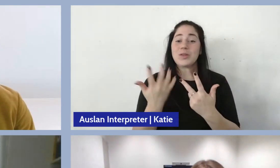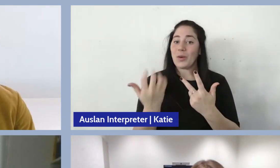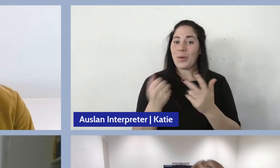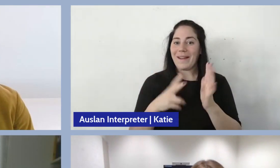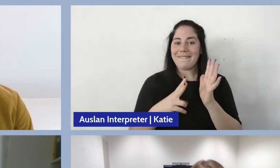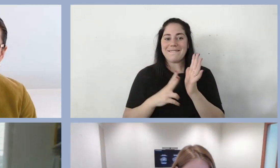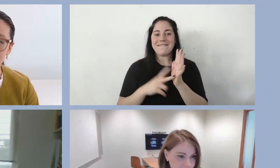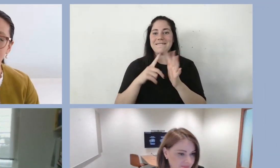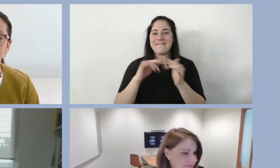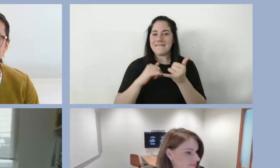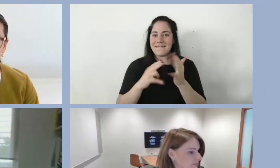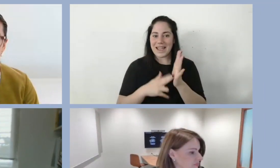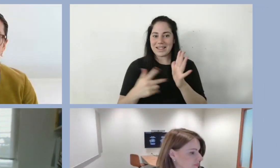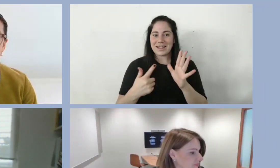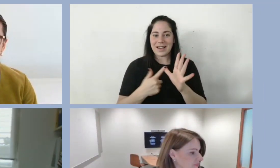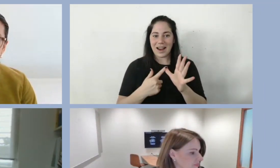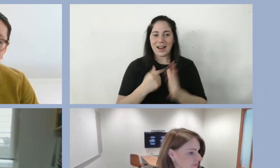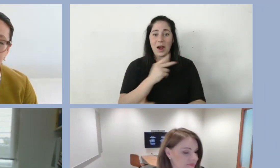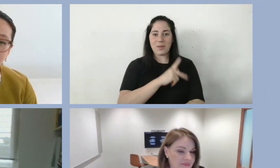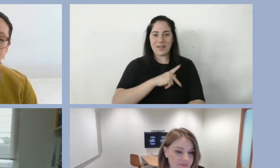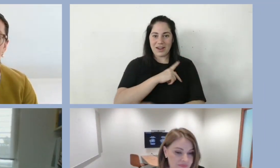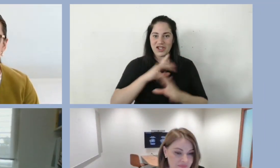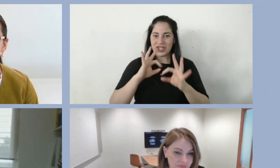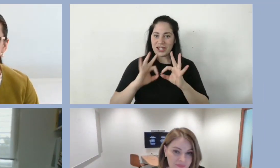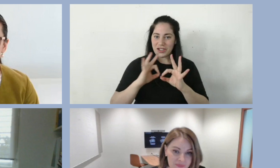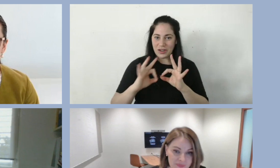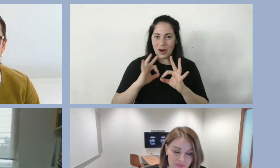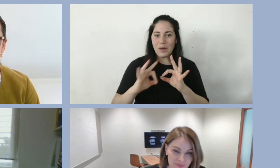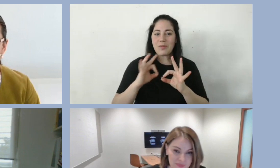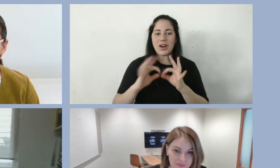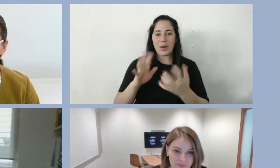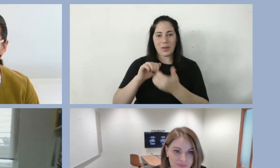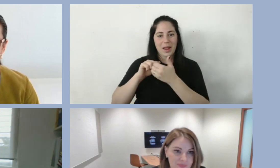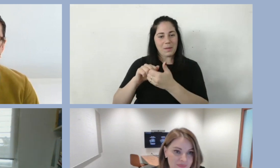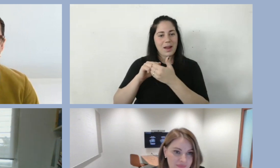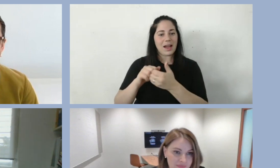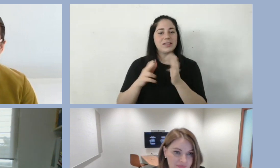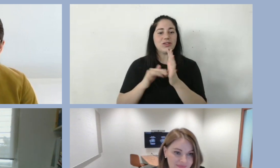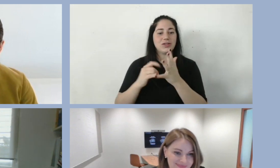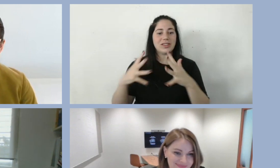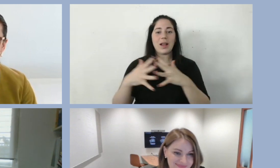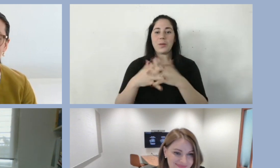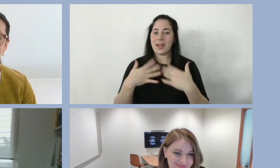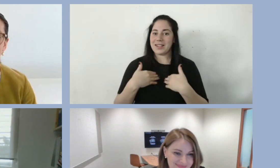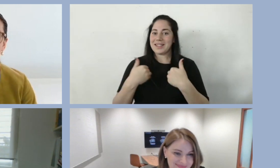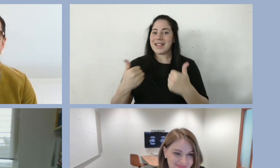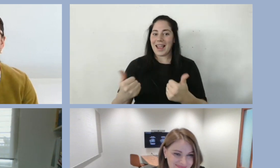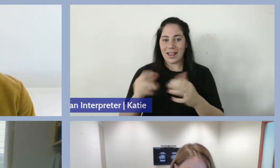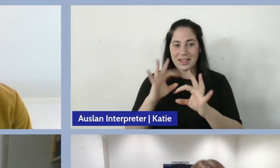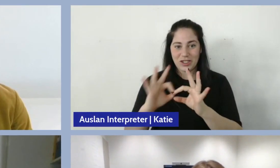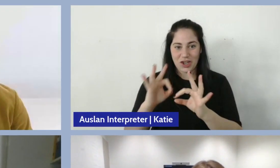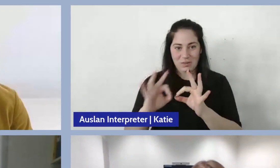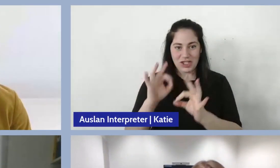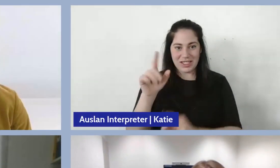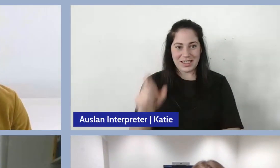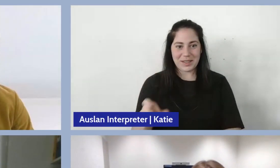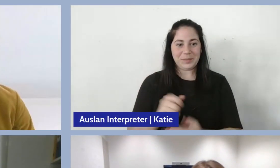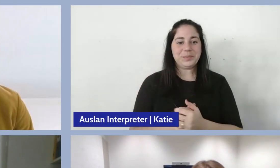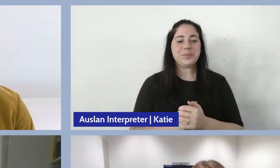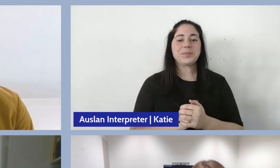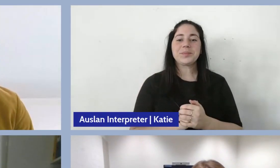a professional interpreter with our partner in the study, New South Wales Health Interpreters. Welcome, Vesna. We